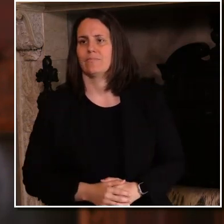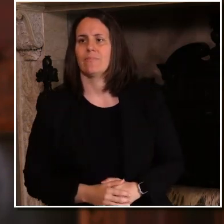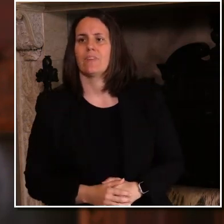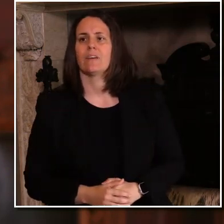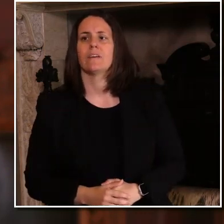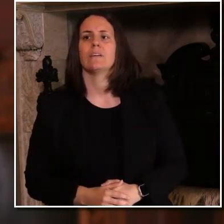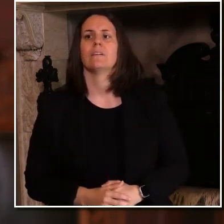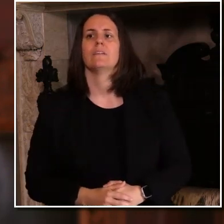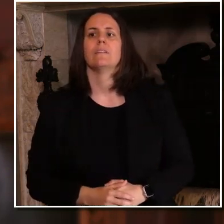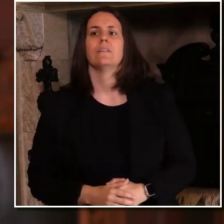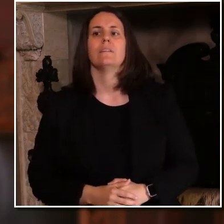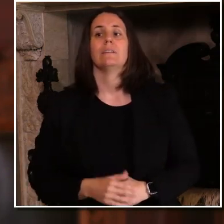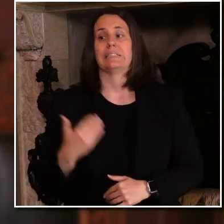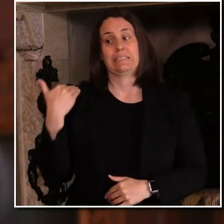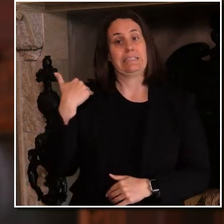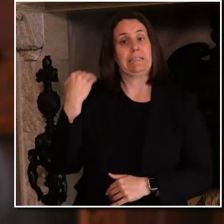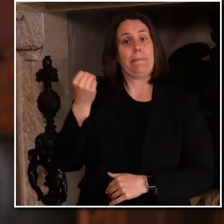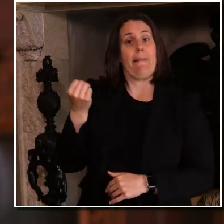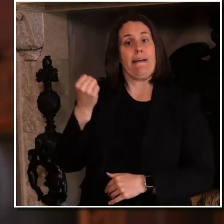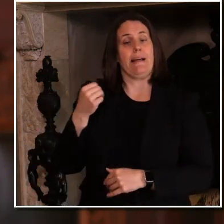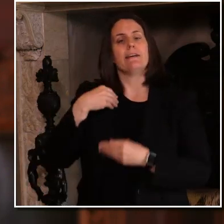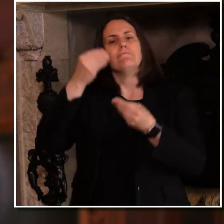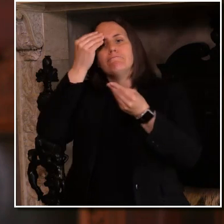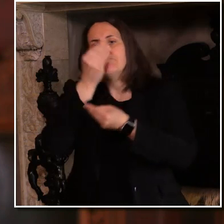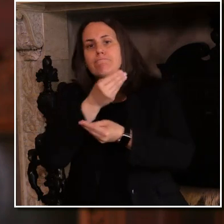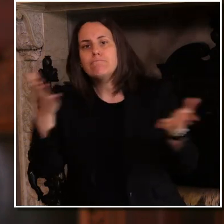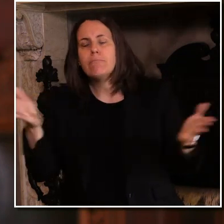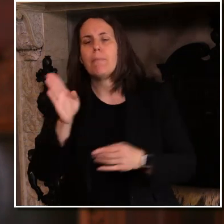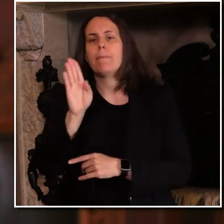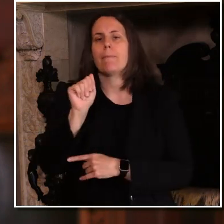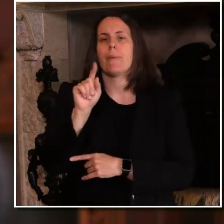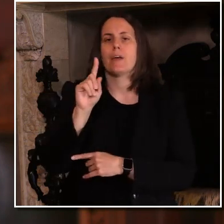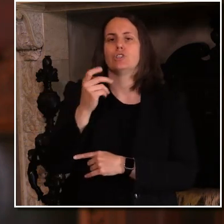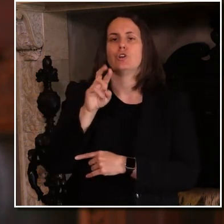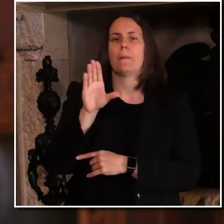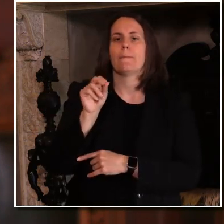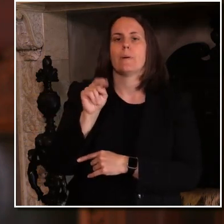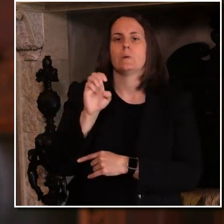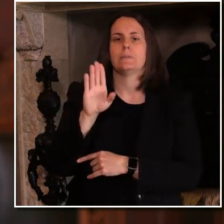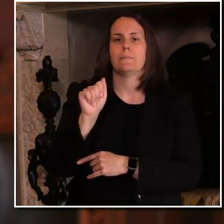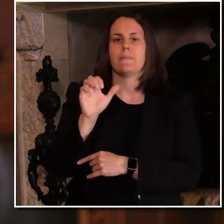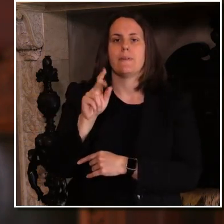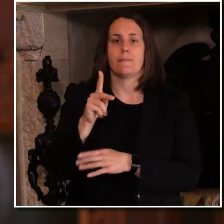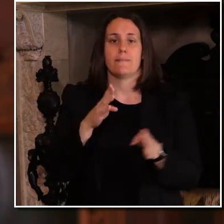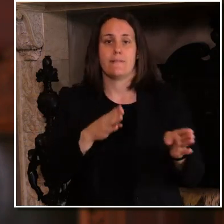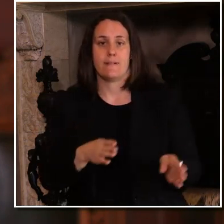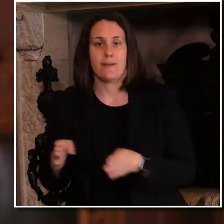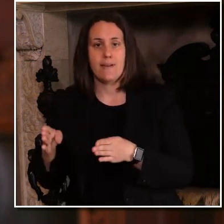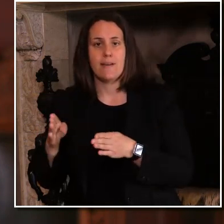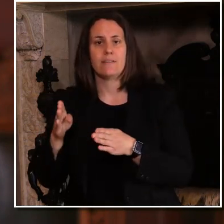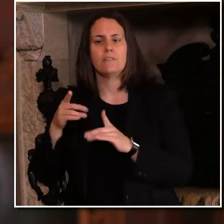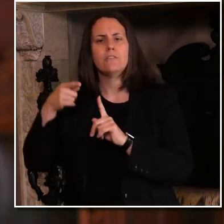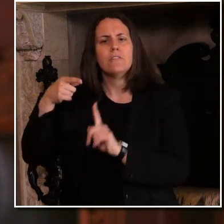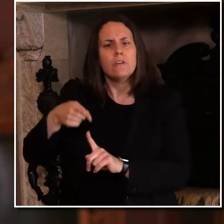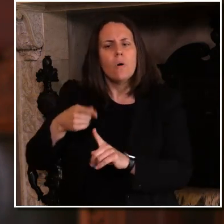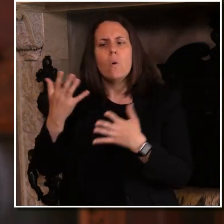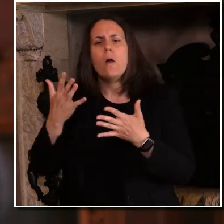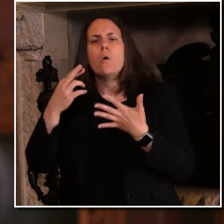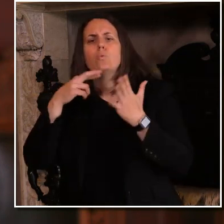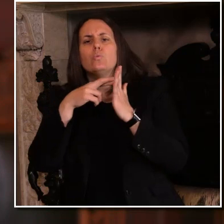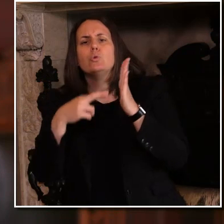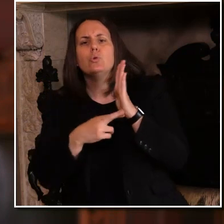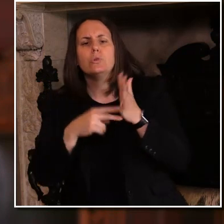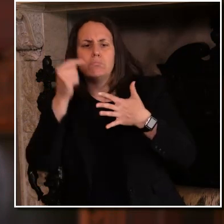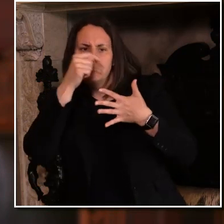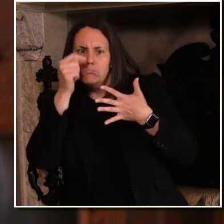our new Badger Bounceback dashboard to track our progress towards the Wisconsin gating criteria. We're dedicated to making